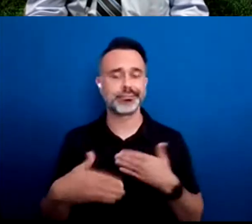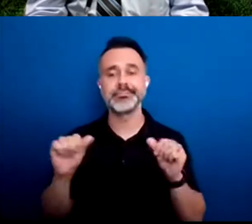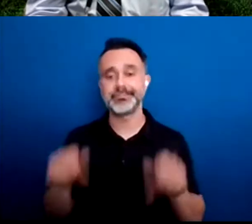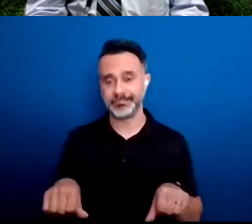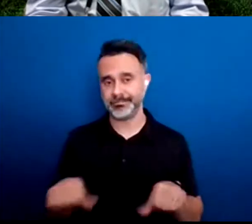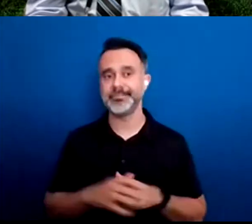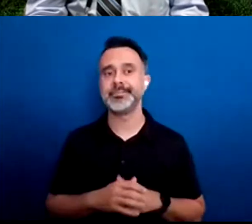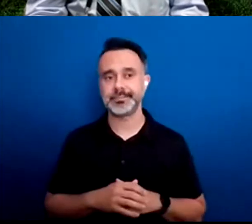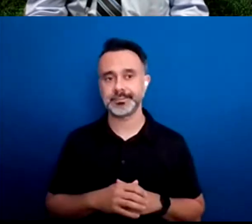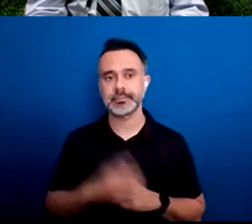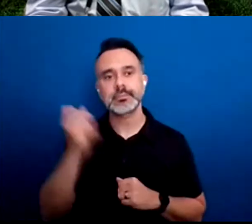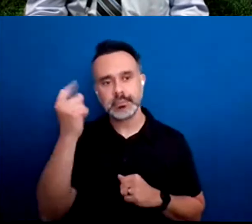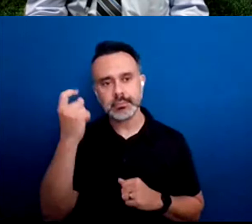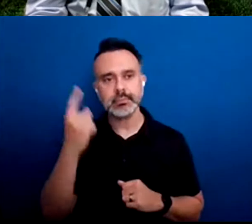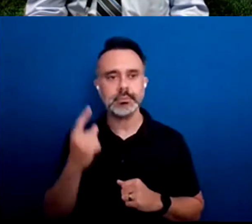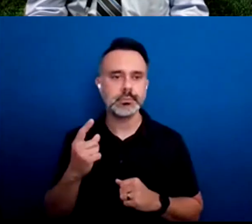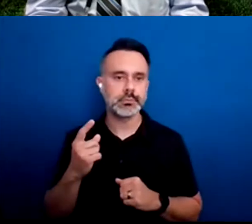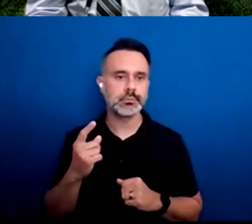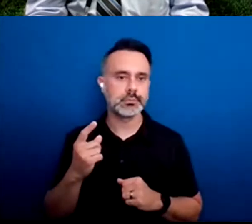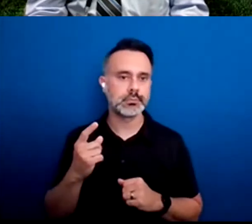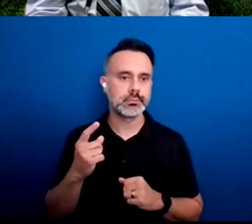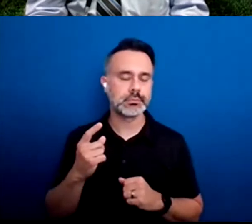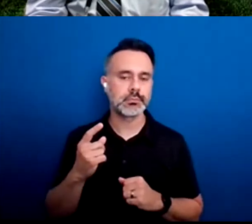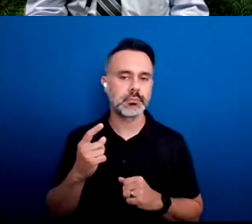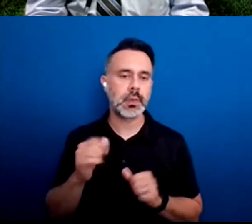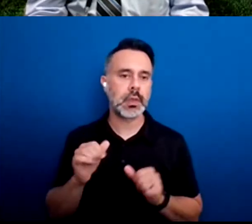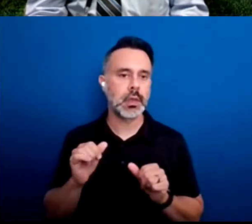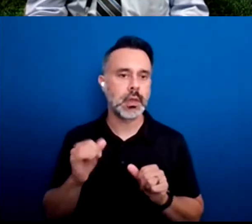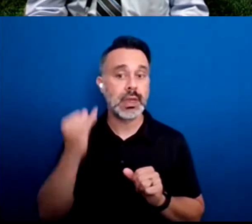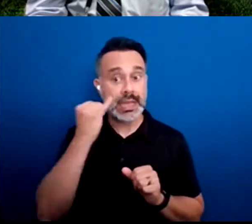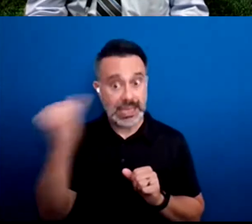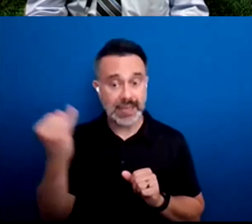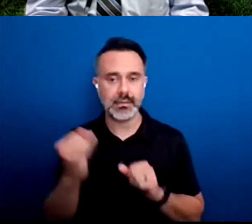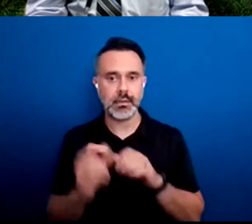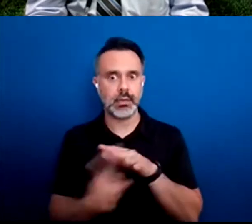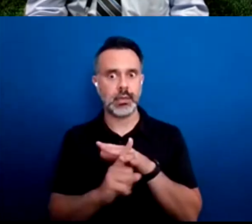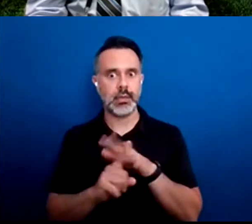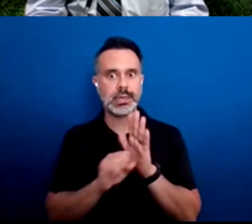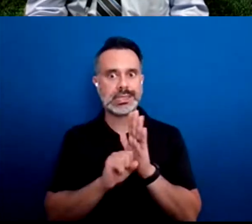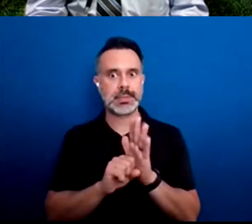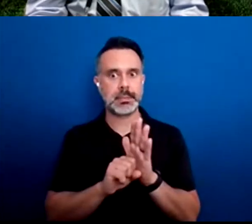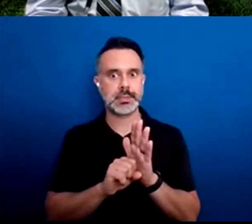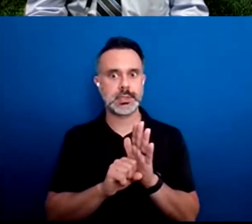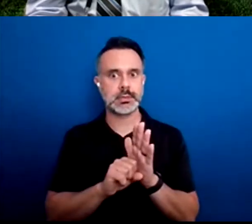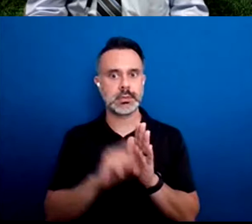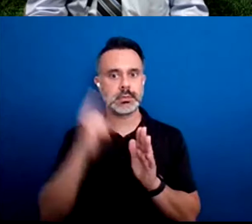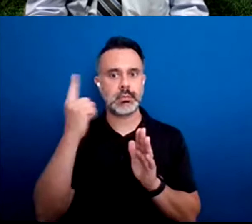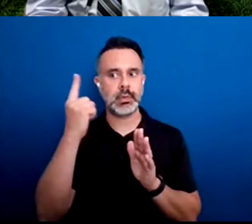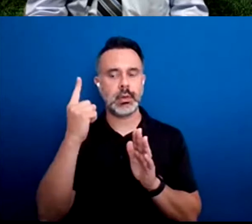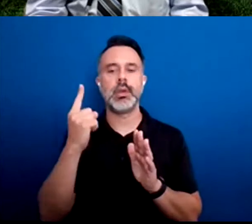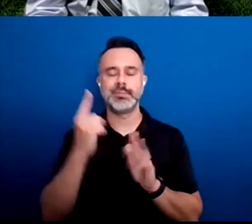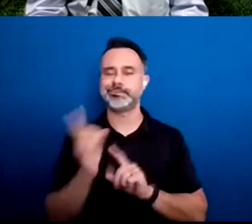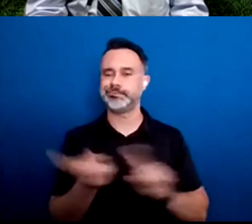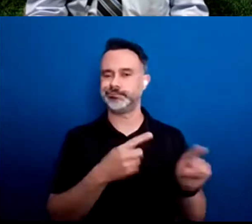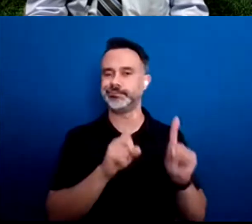Of course, if they do exhibit symptoms, then they do have to go and get tested and isolate if it turns